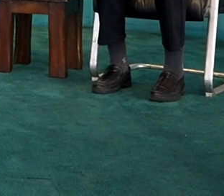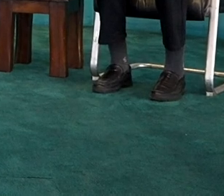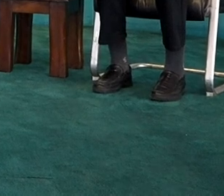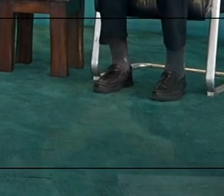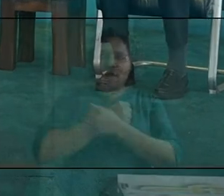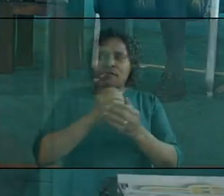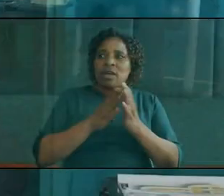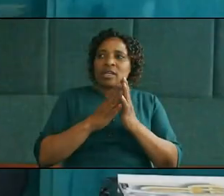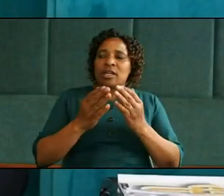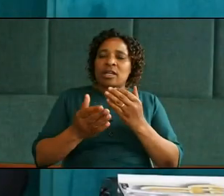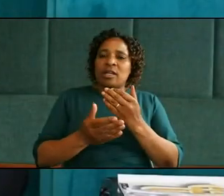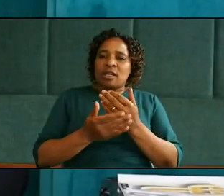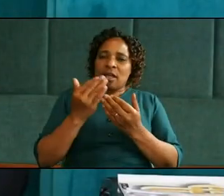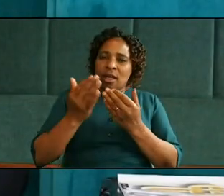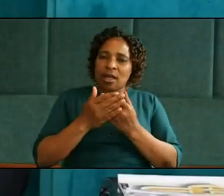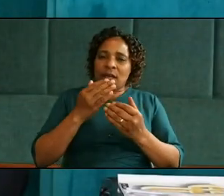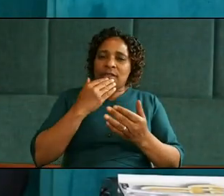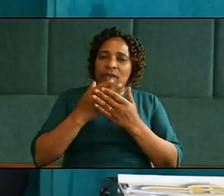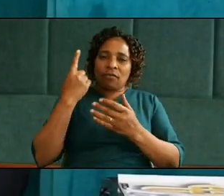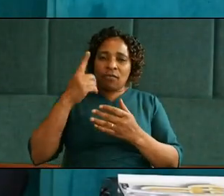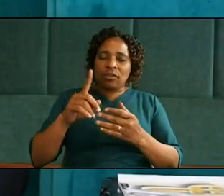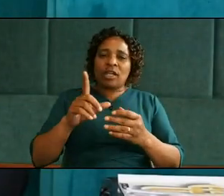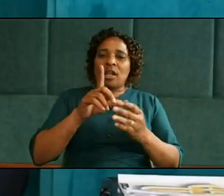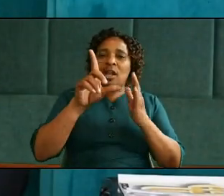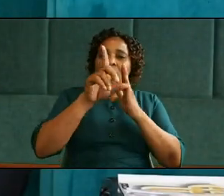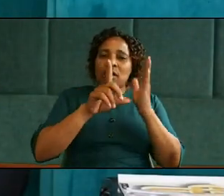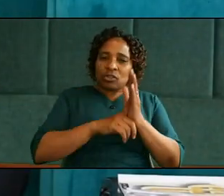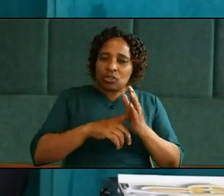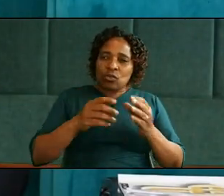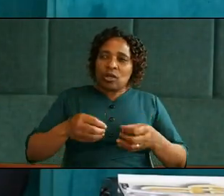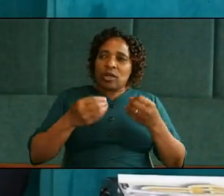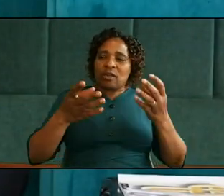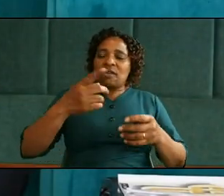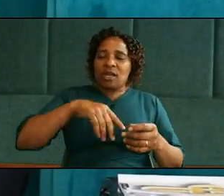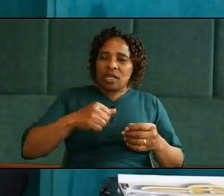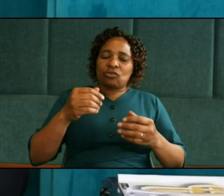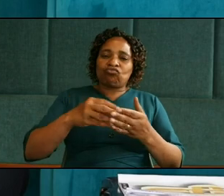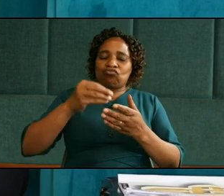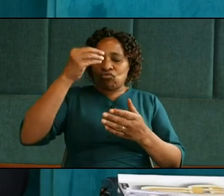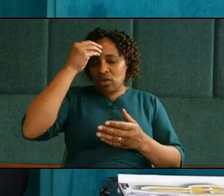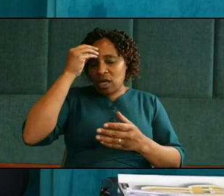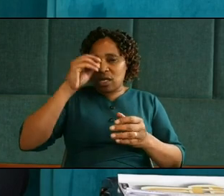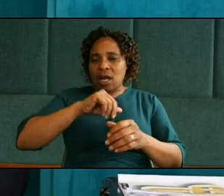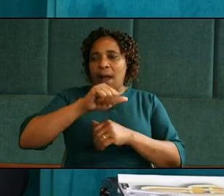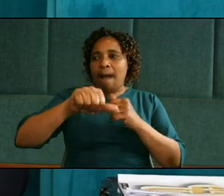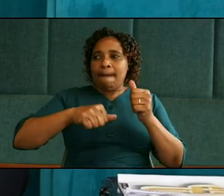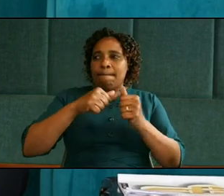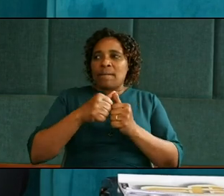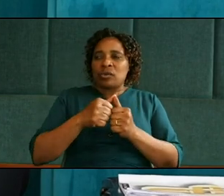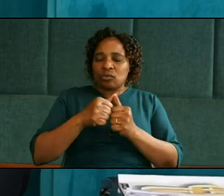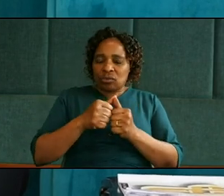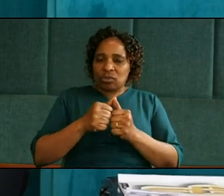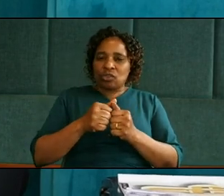care. Thank you for these lessons that you've given us to learn about